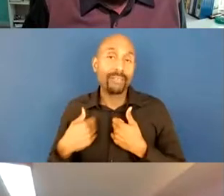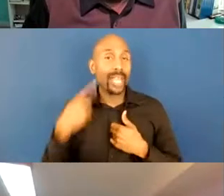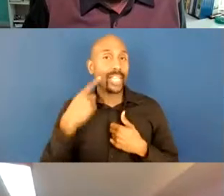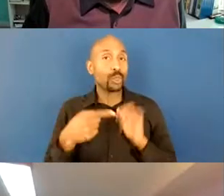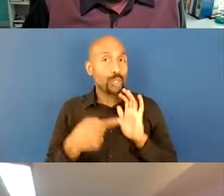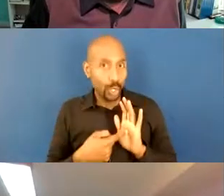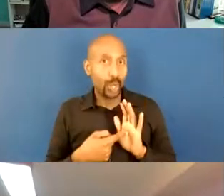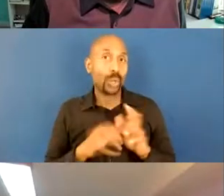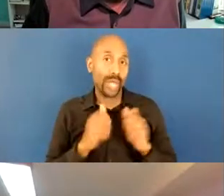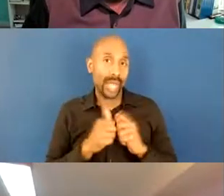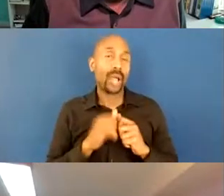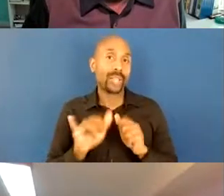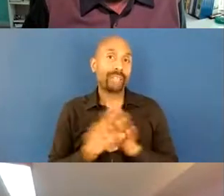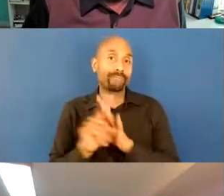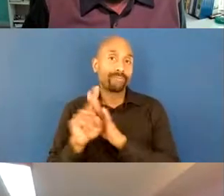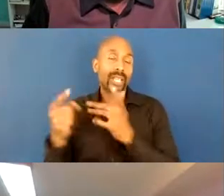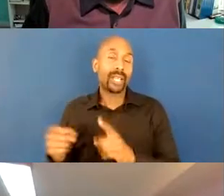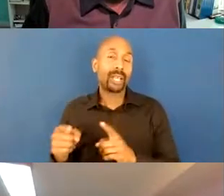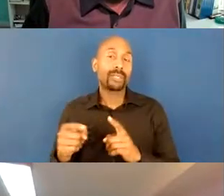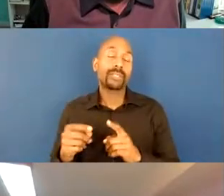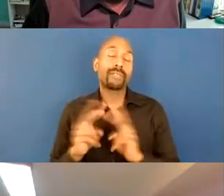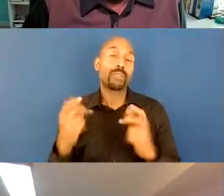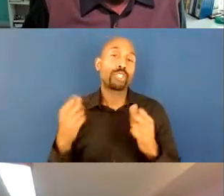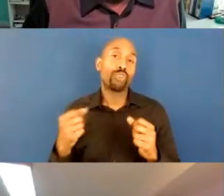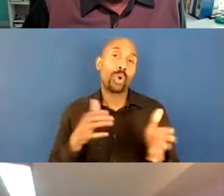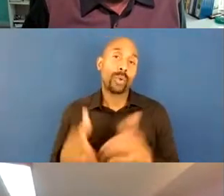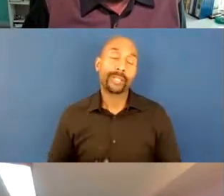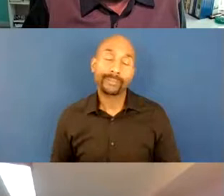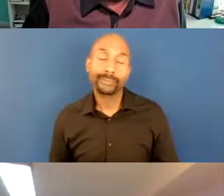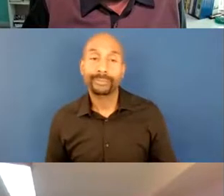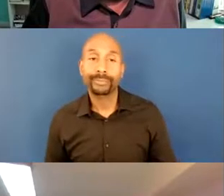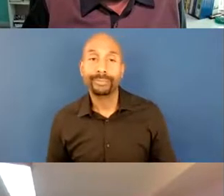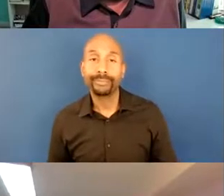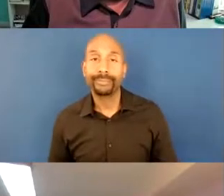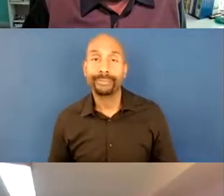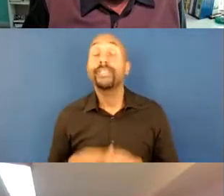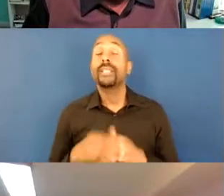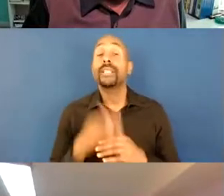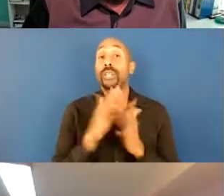You know, good books always pose difficult questions.